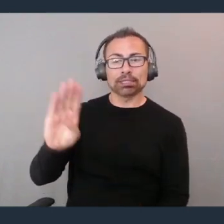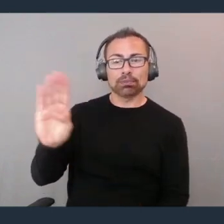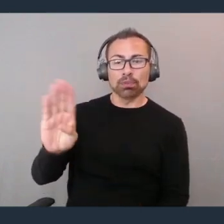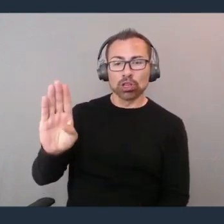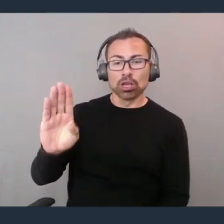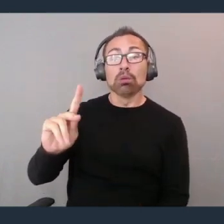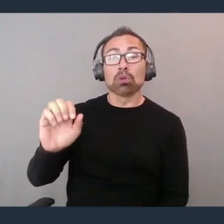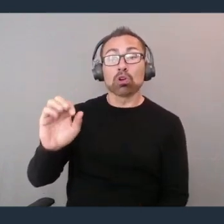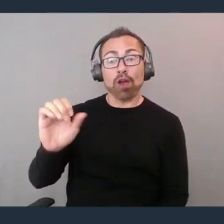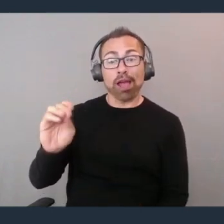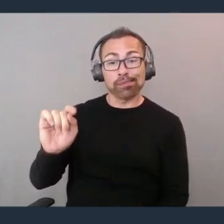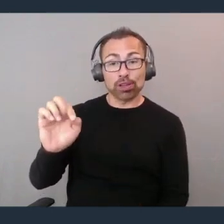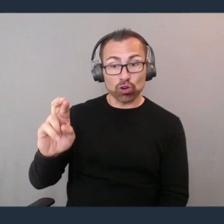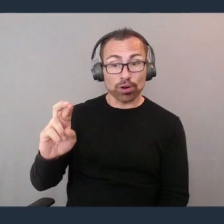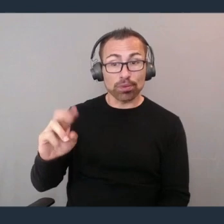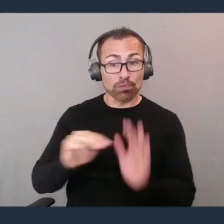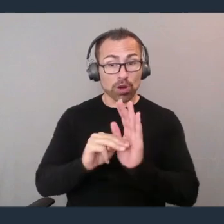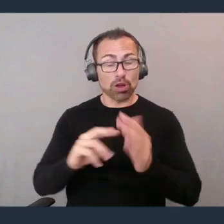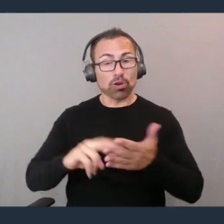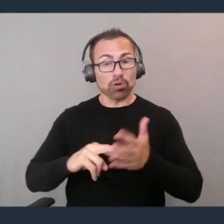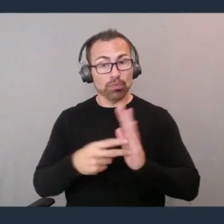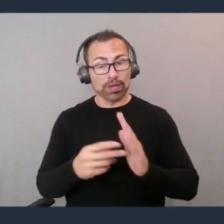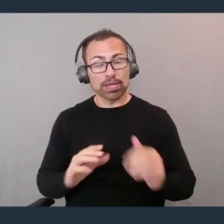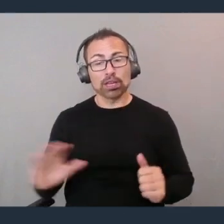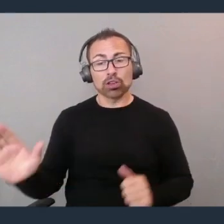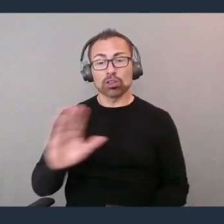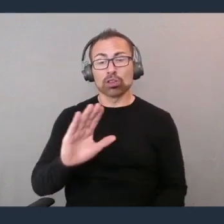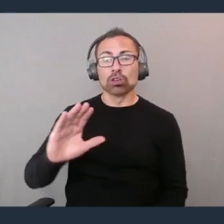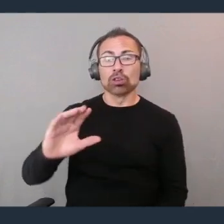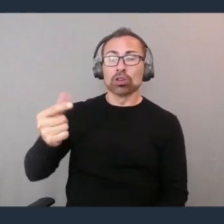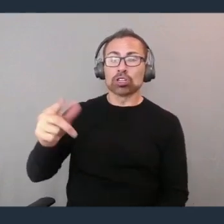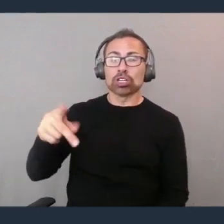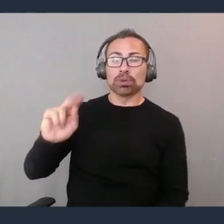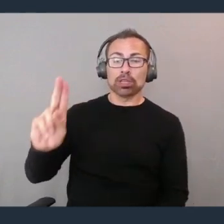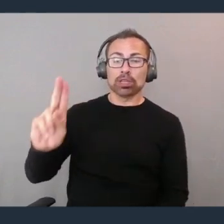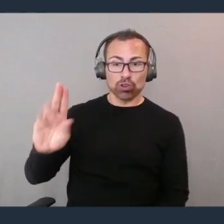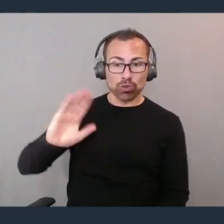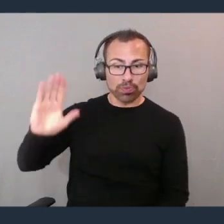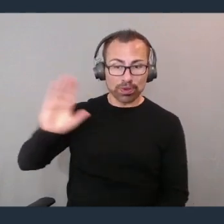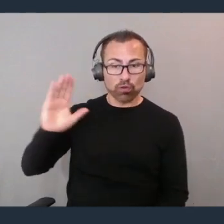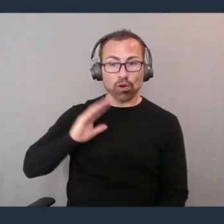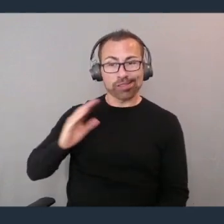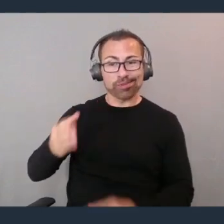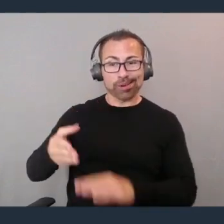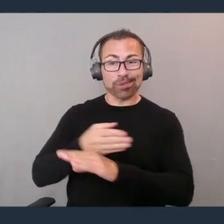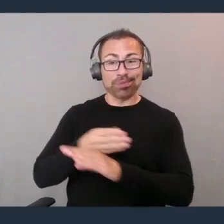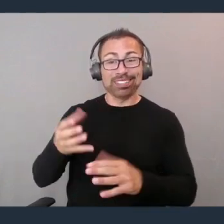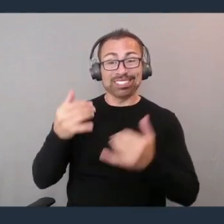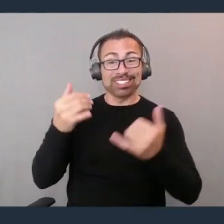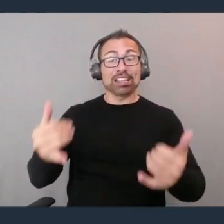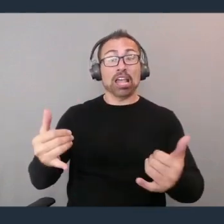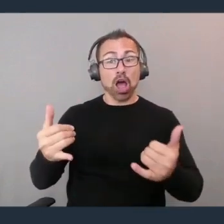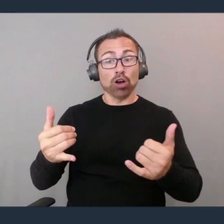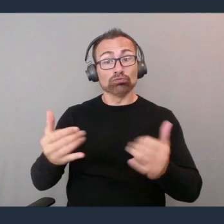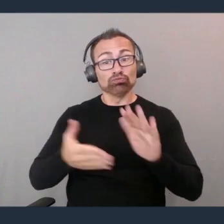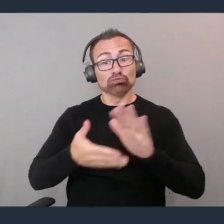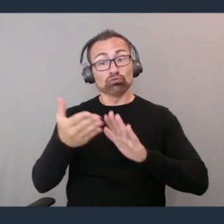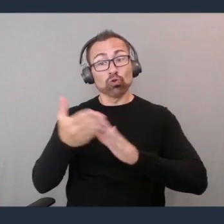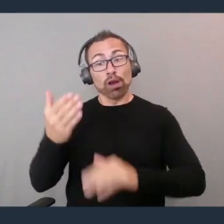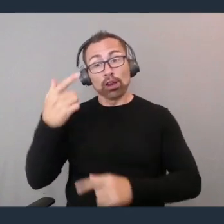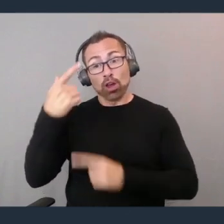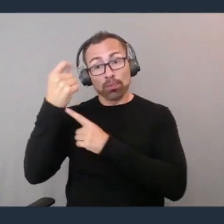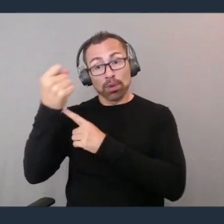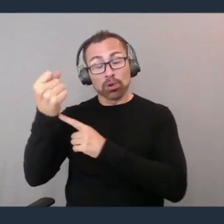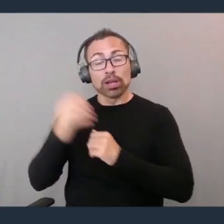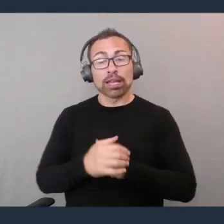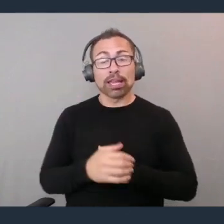then your GPU instances that were optimized for inference, they actually start to run out of memory, whereas Inf2 still shines. And